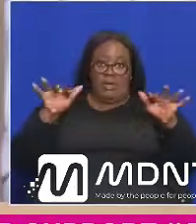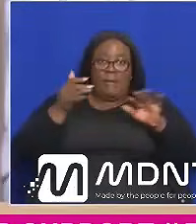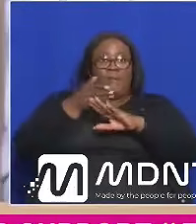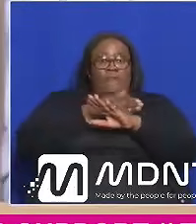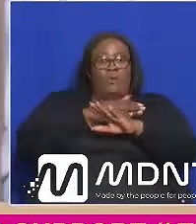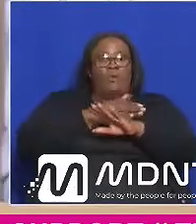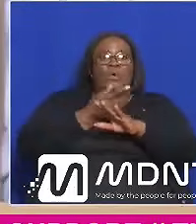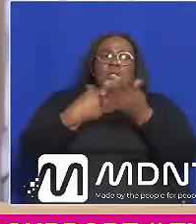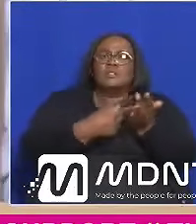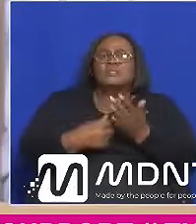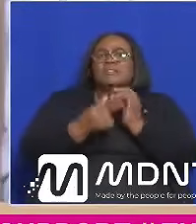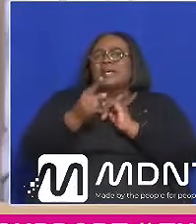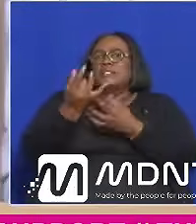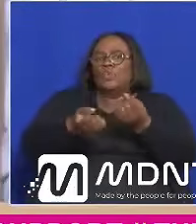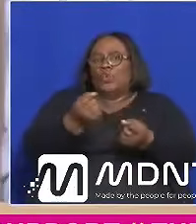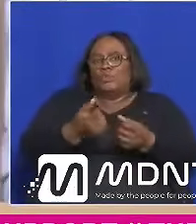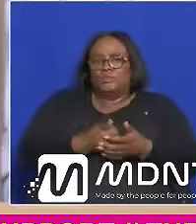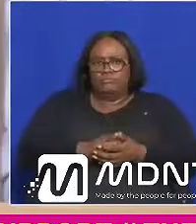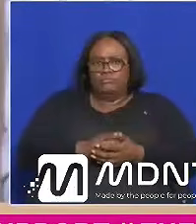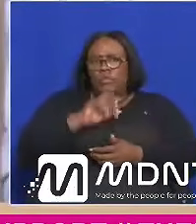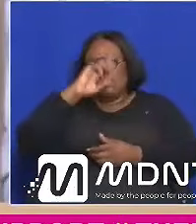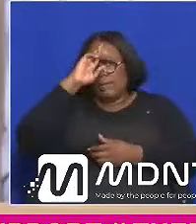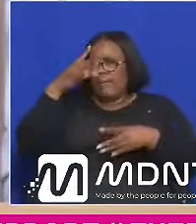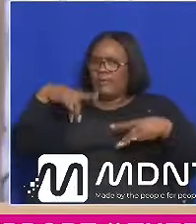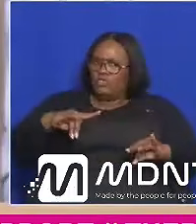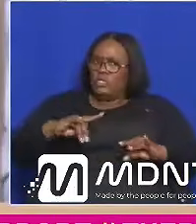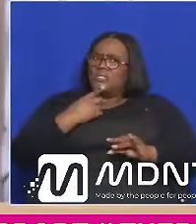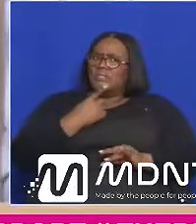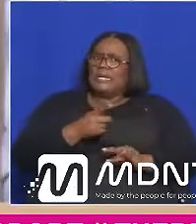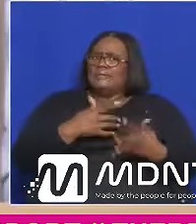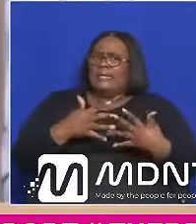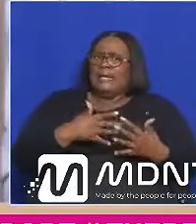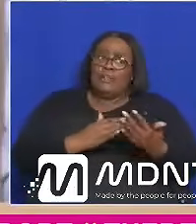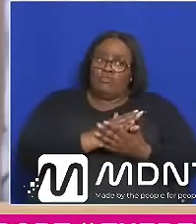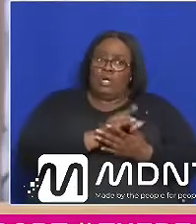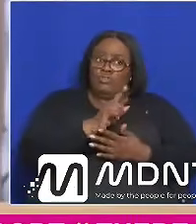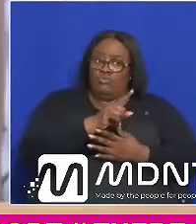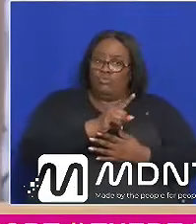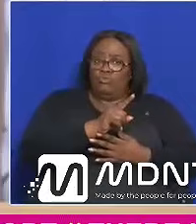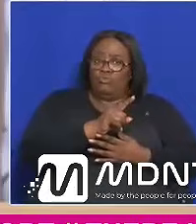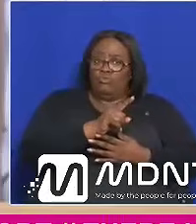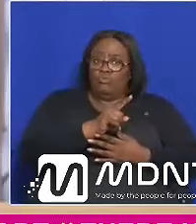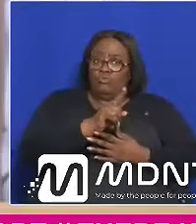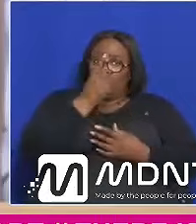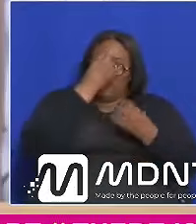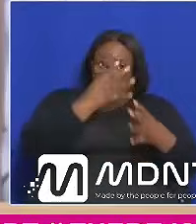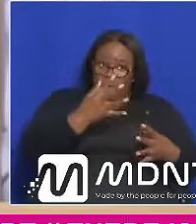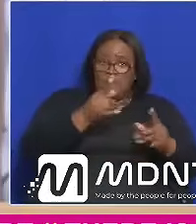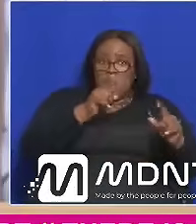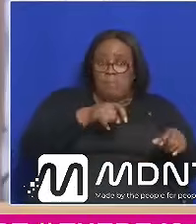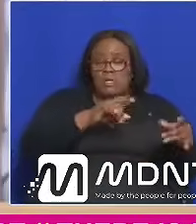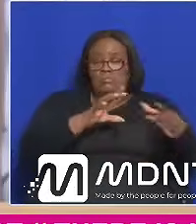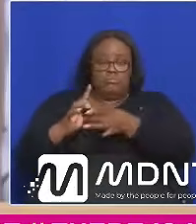that that any right you assert must be in relation to a response to